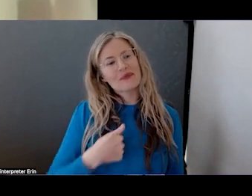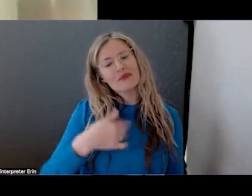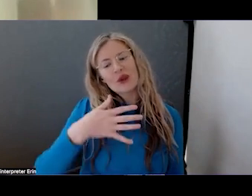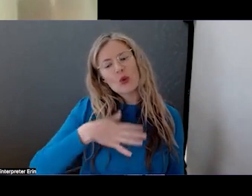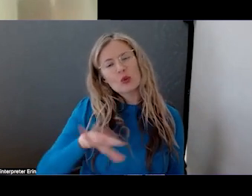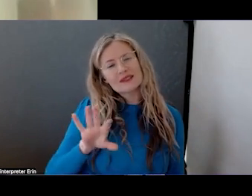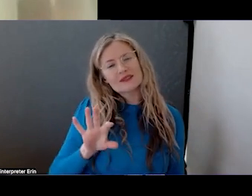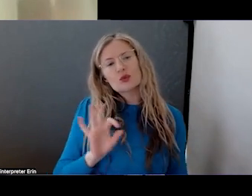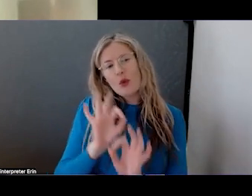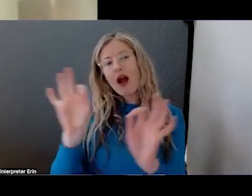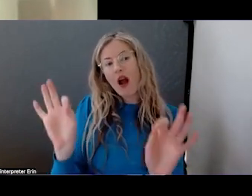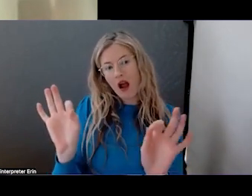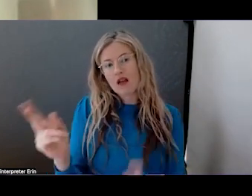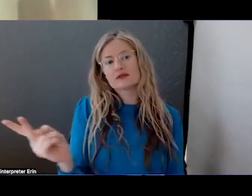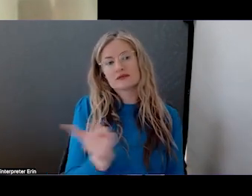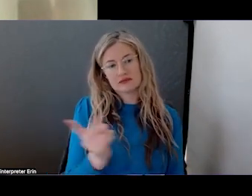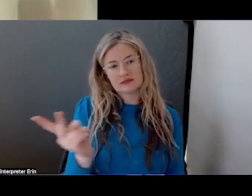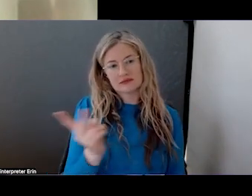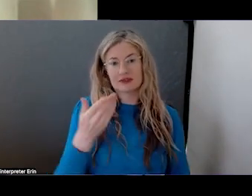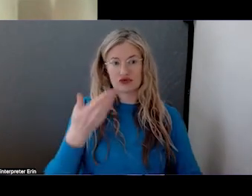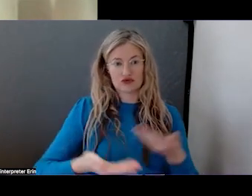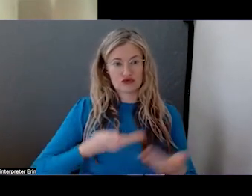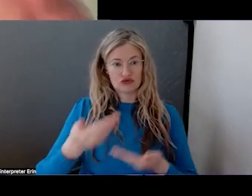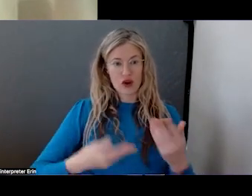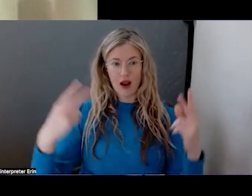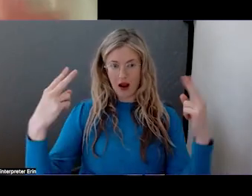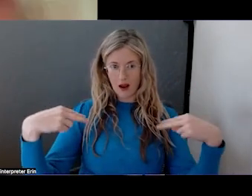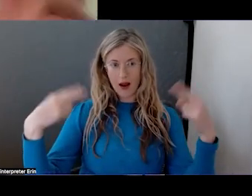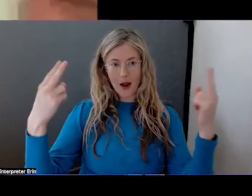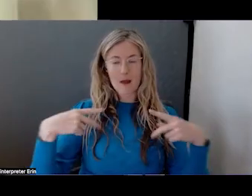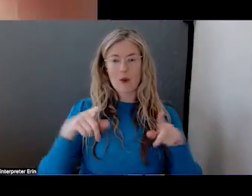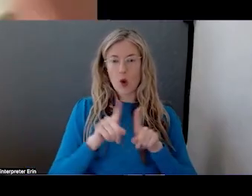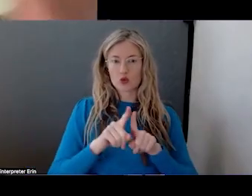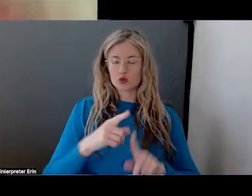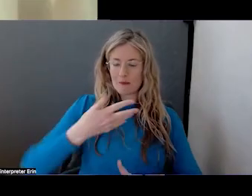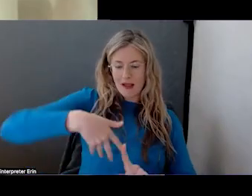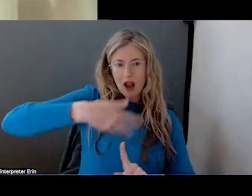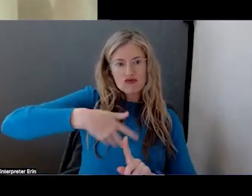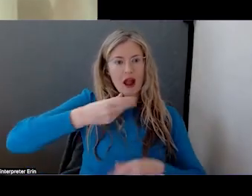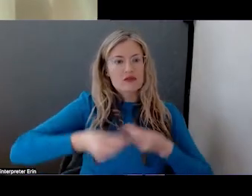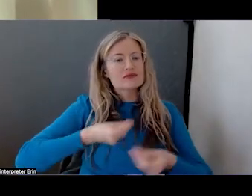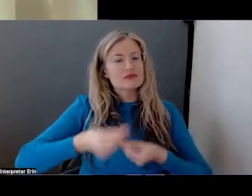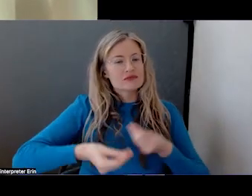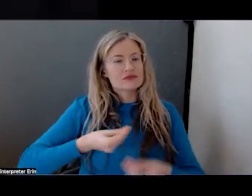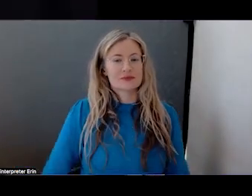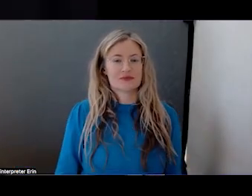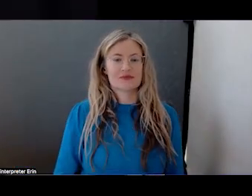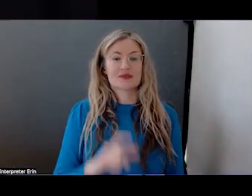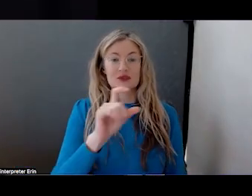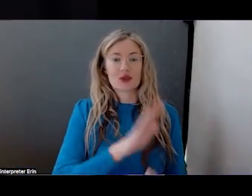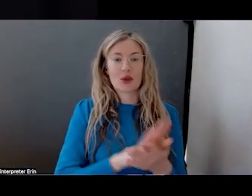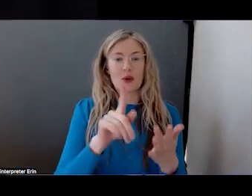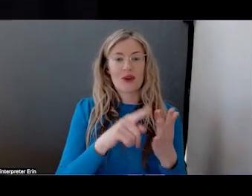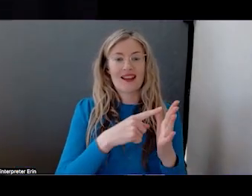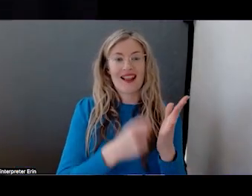to describe yourself and tell us who you are. Chi vuole iniziare, Chiara? Chiara, will you please start? Ciao a